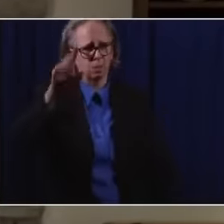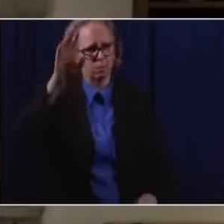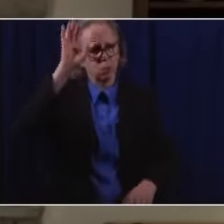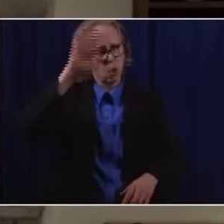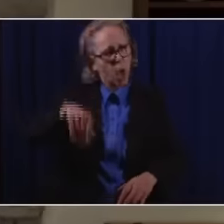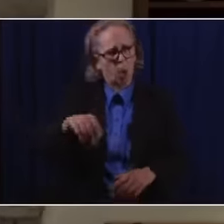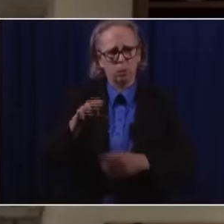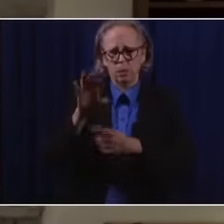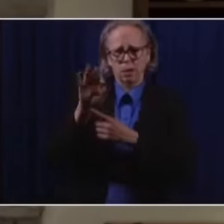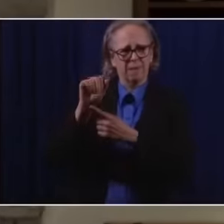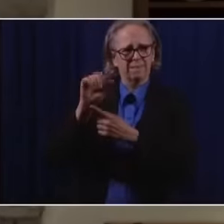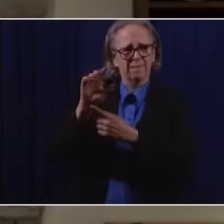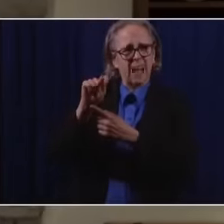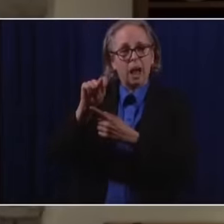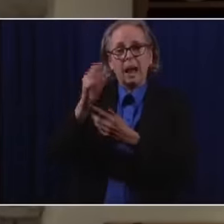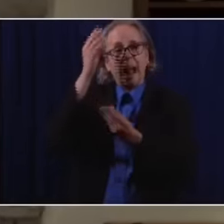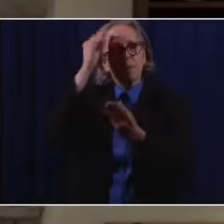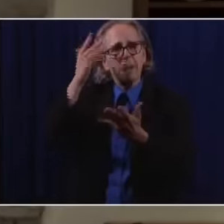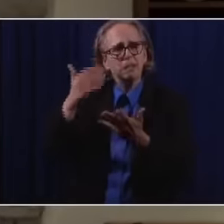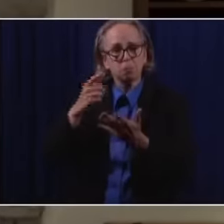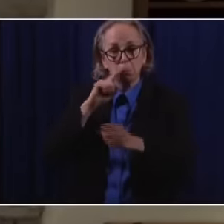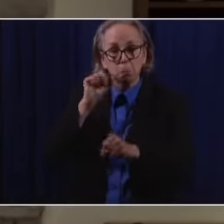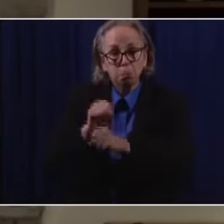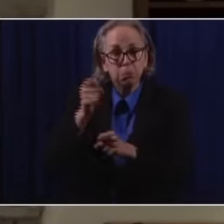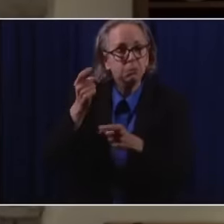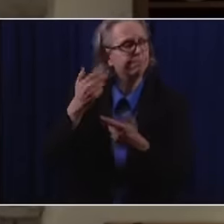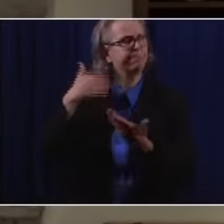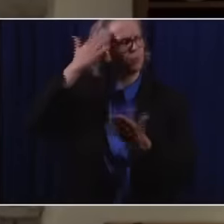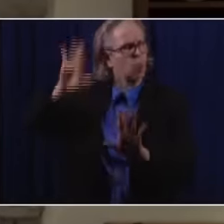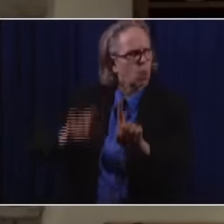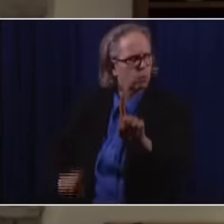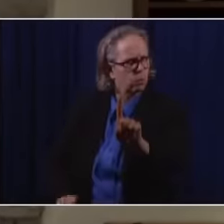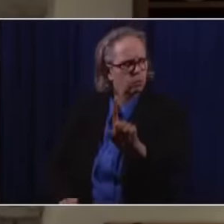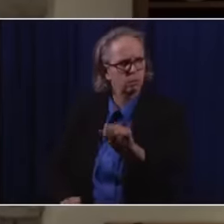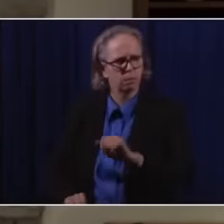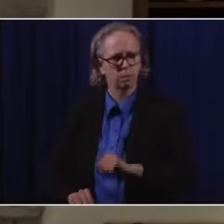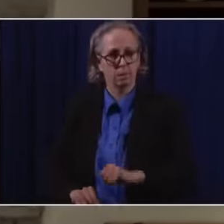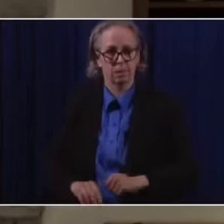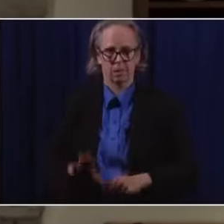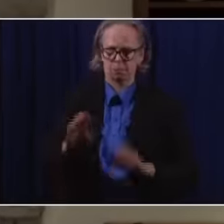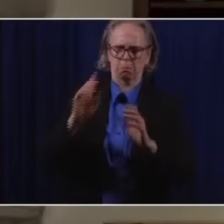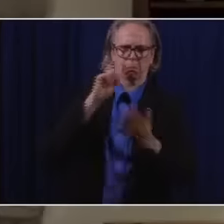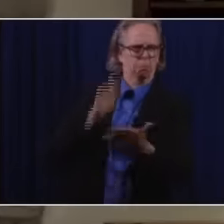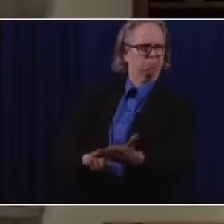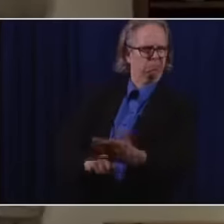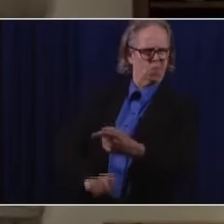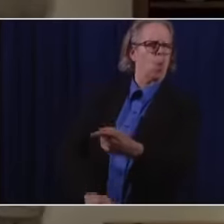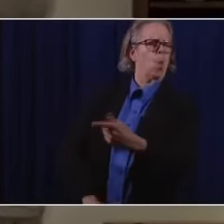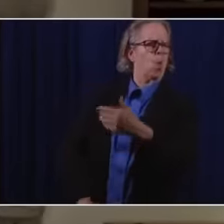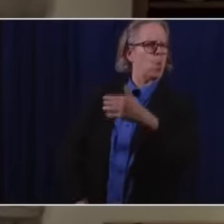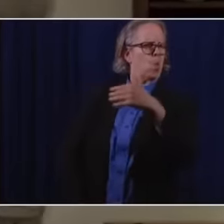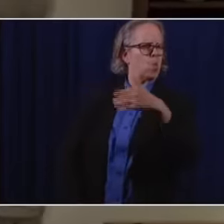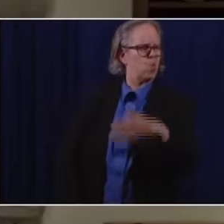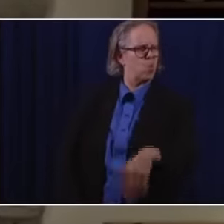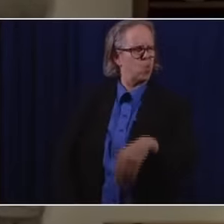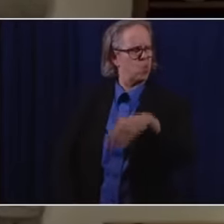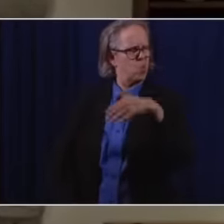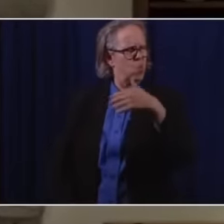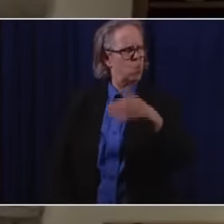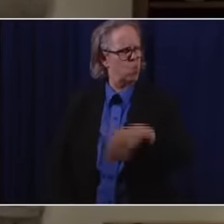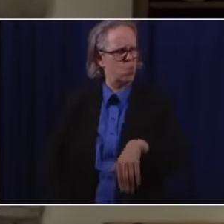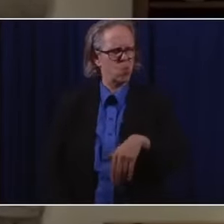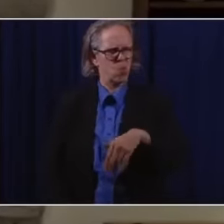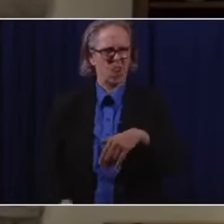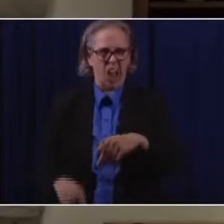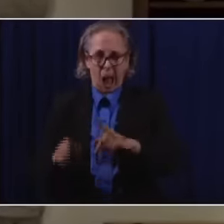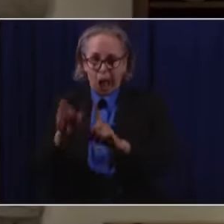these are always fact driven. Obviously, no one can or should tell their employee how to